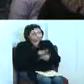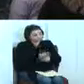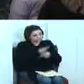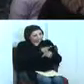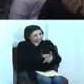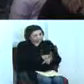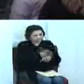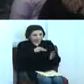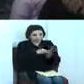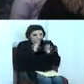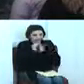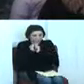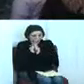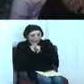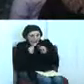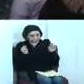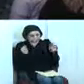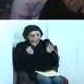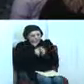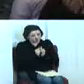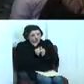with God right now.